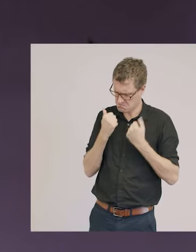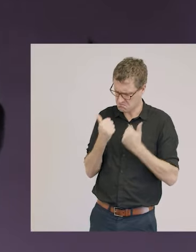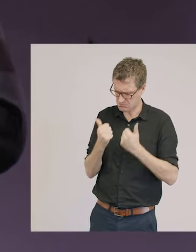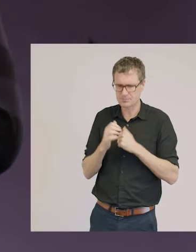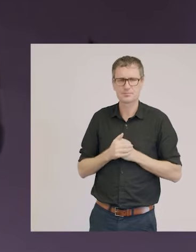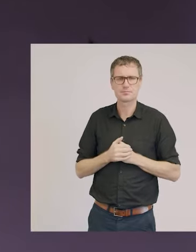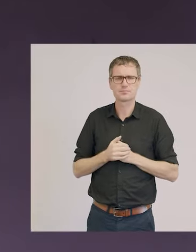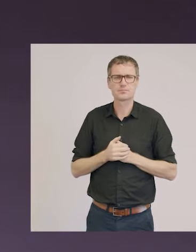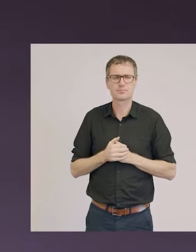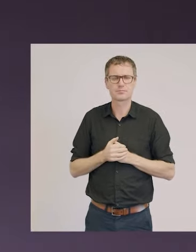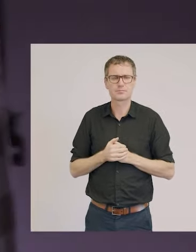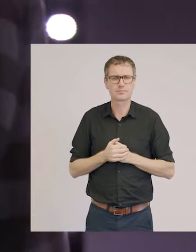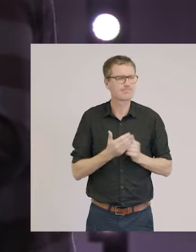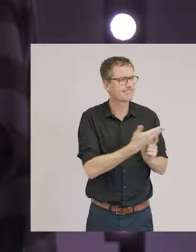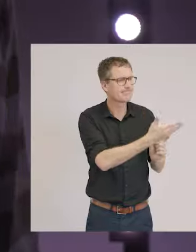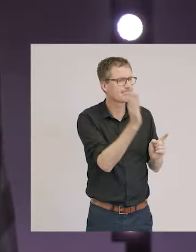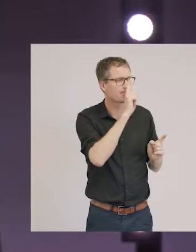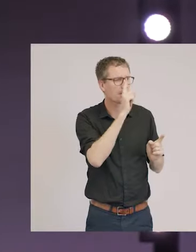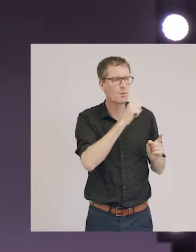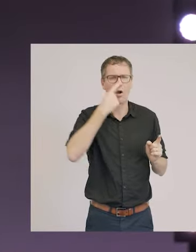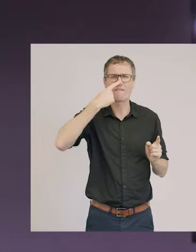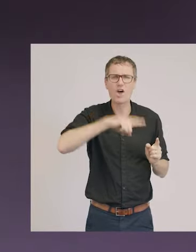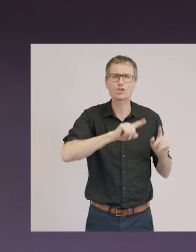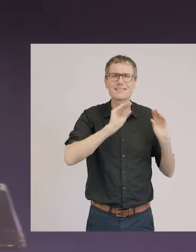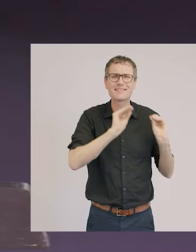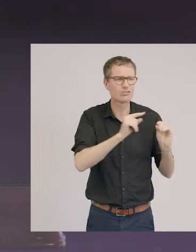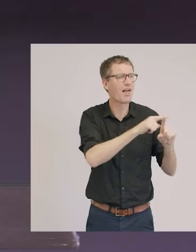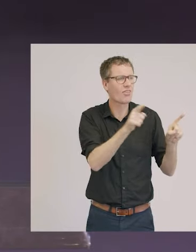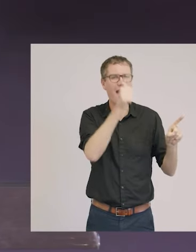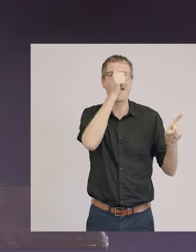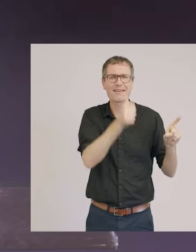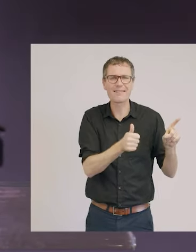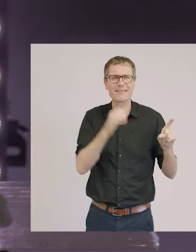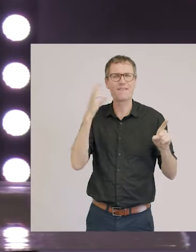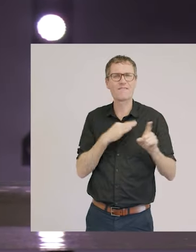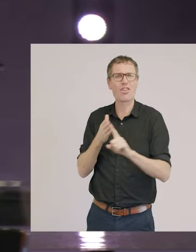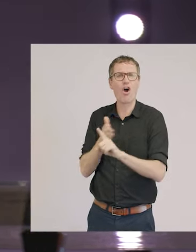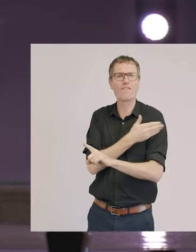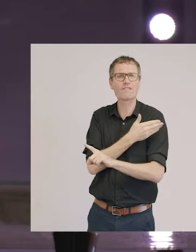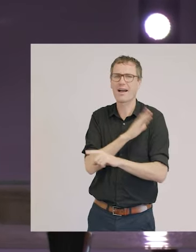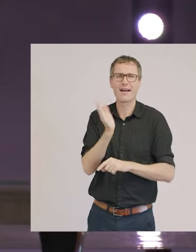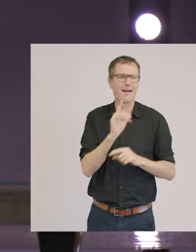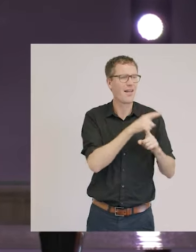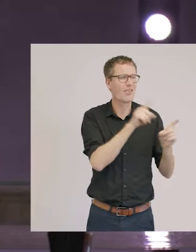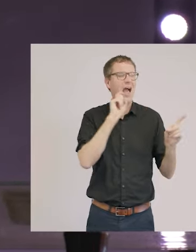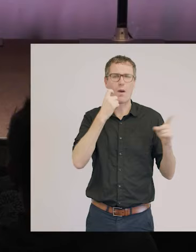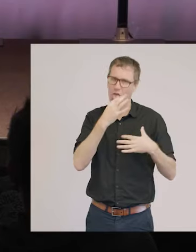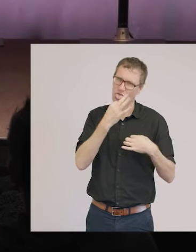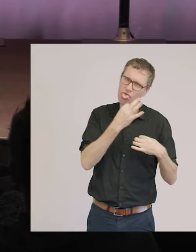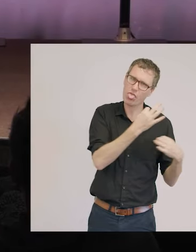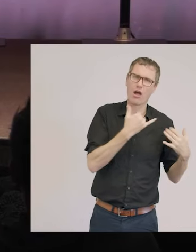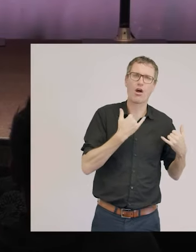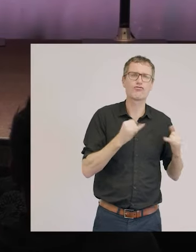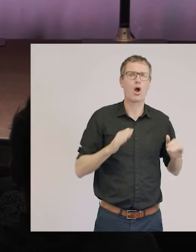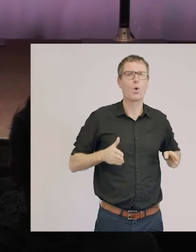your faith and show you how robust it is. Don't hang out with people who are false teachers, people who